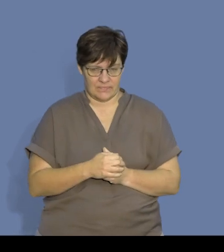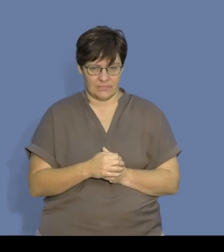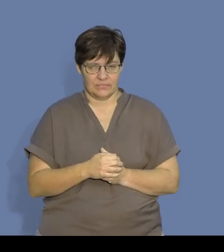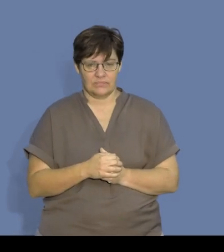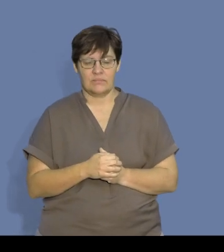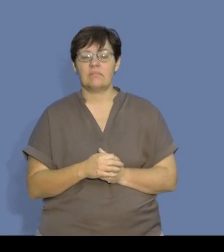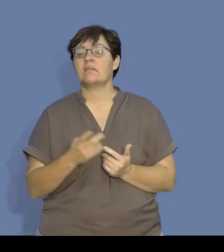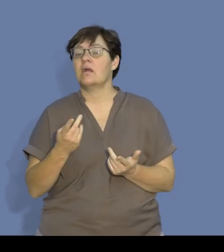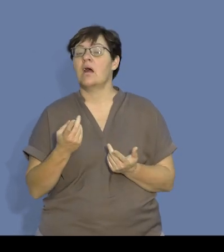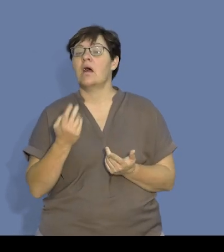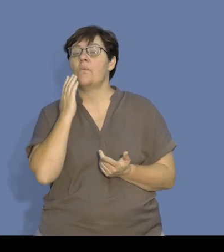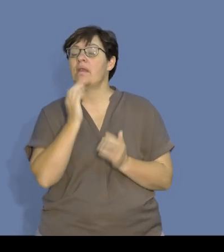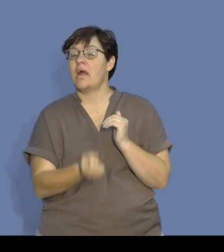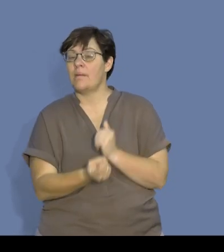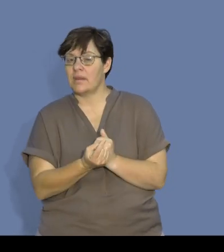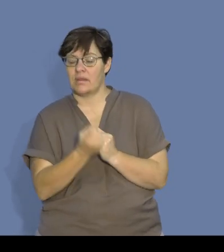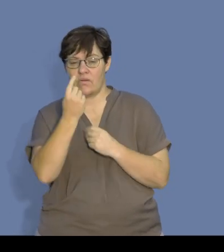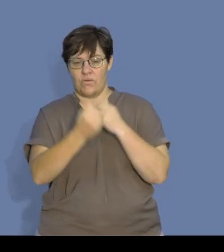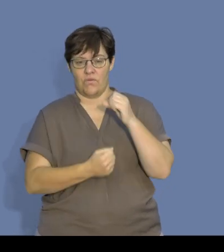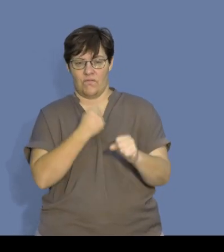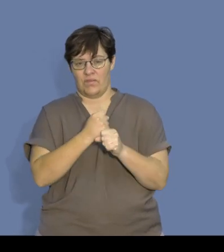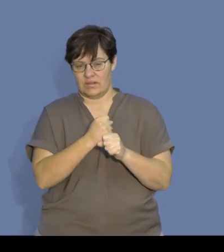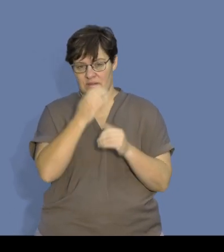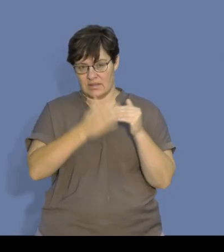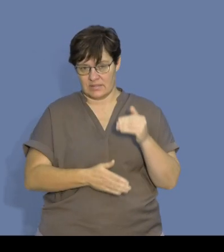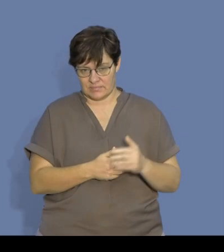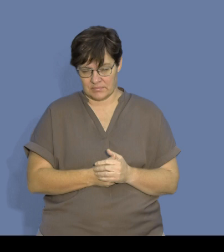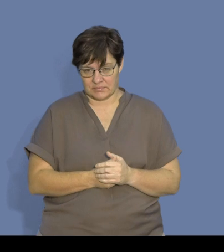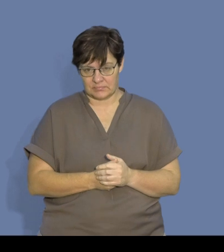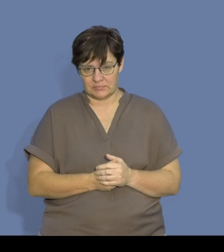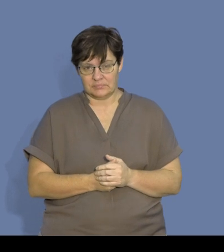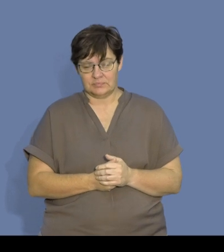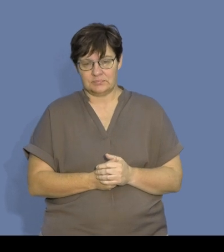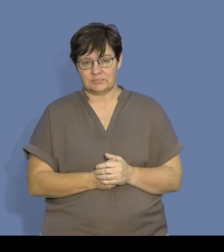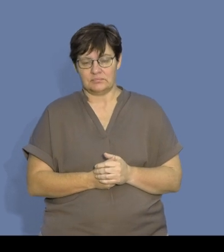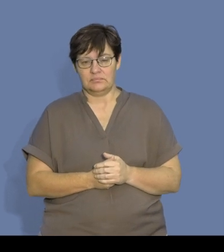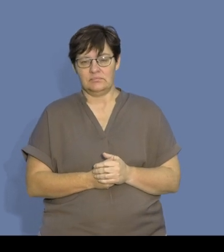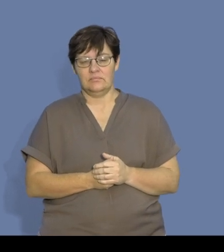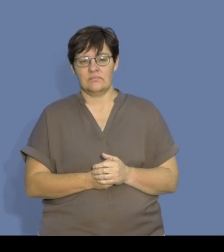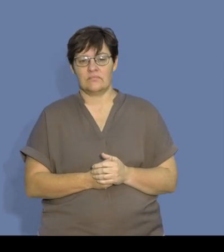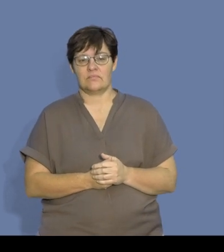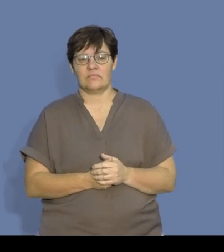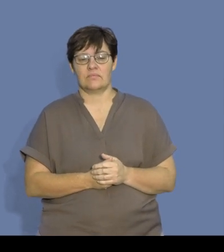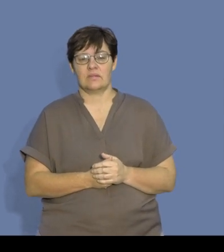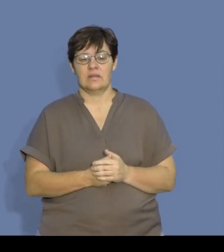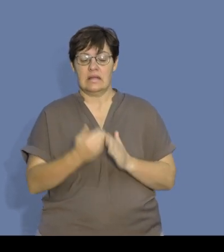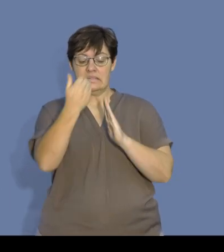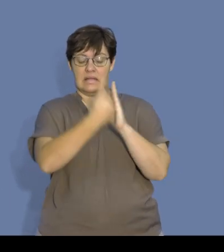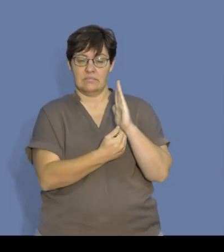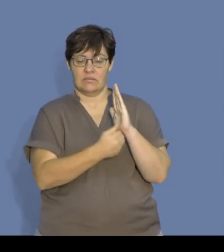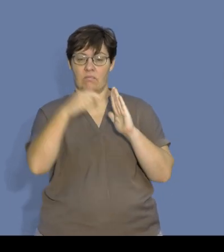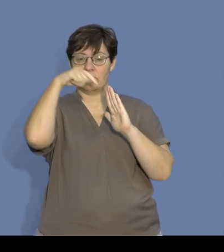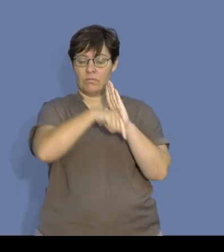this happens at the end of the financial year. Okay, let's move on. Statement of